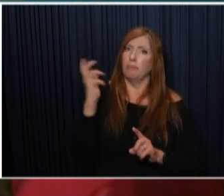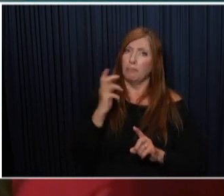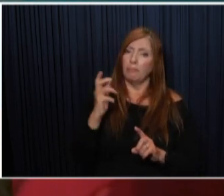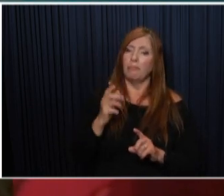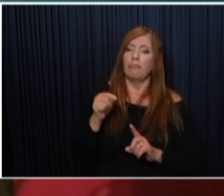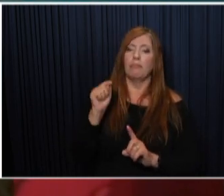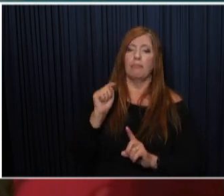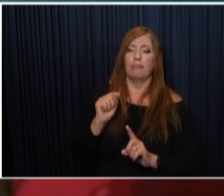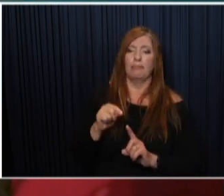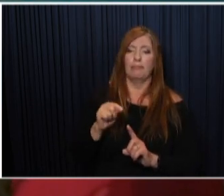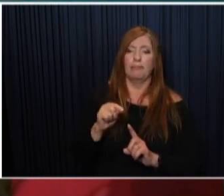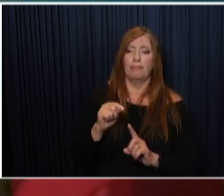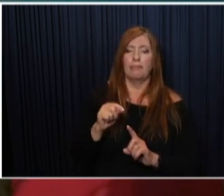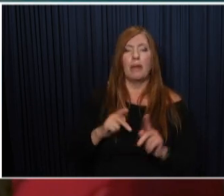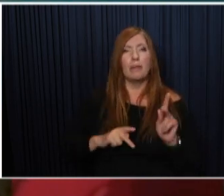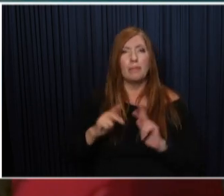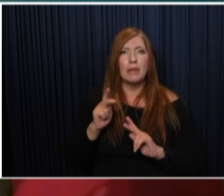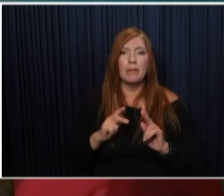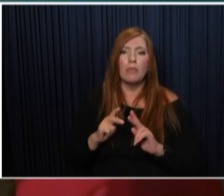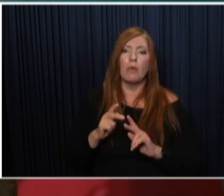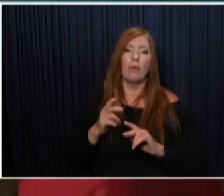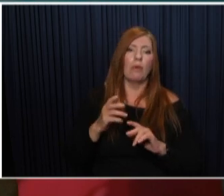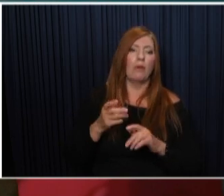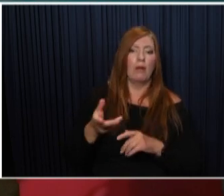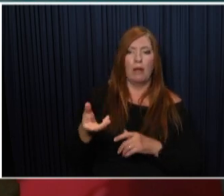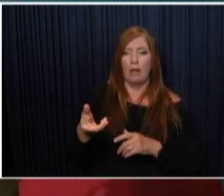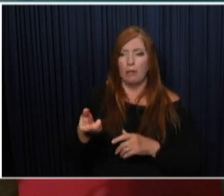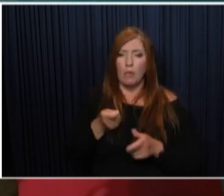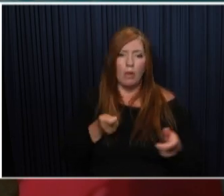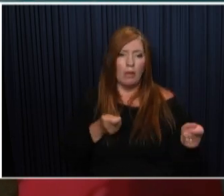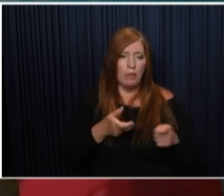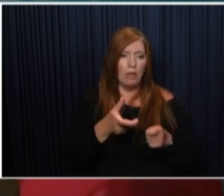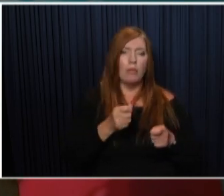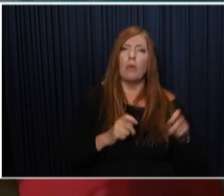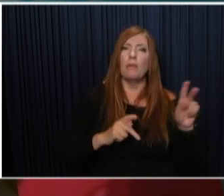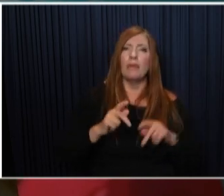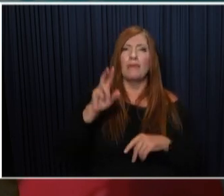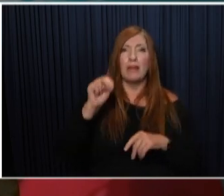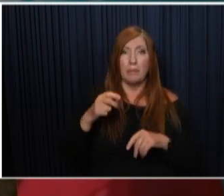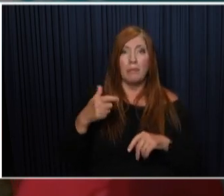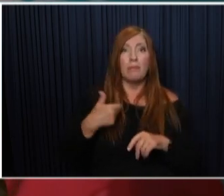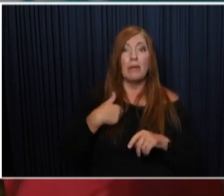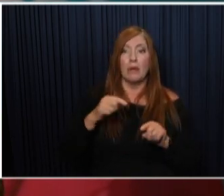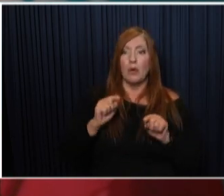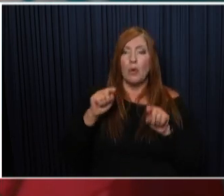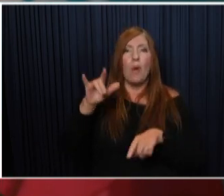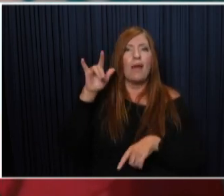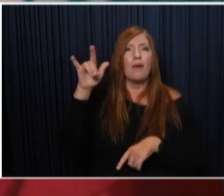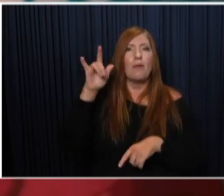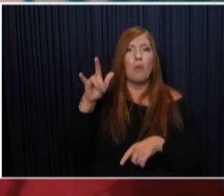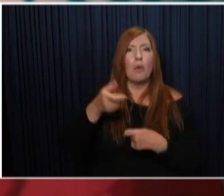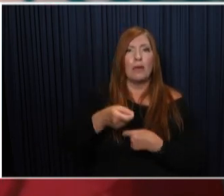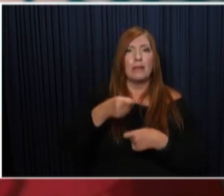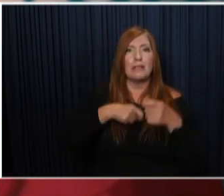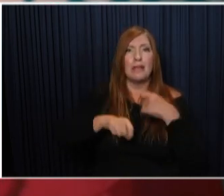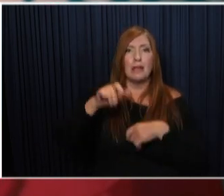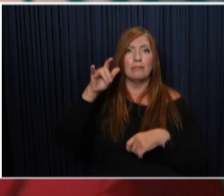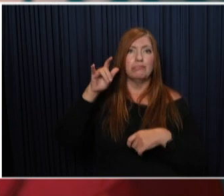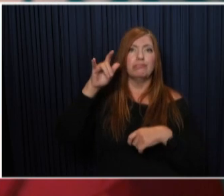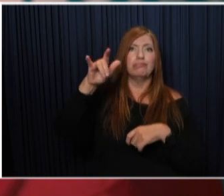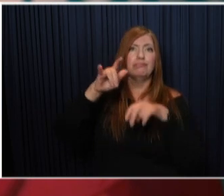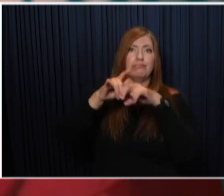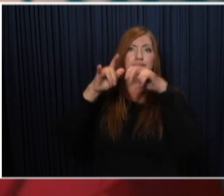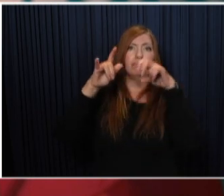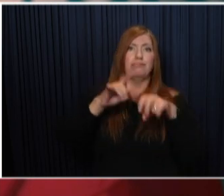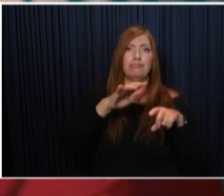pull people out. They were pulling people out of Vietnam, so they let me go airborne instead. I got to jump out of planes. They paid me